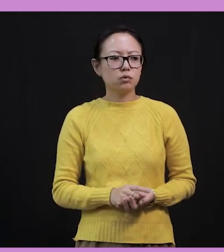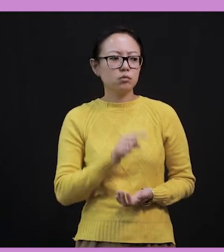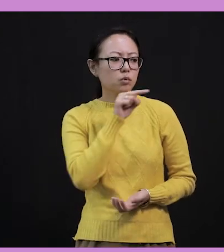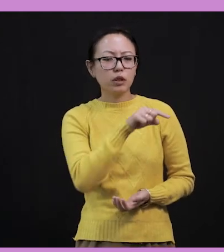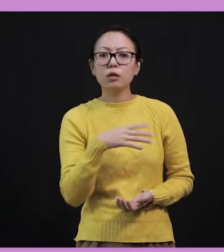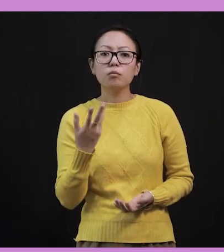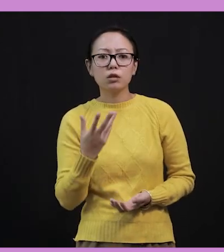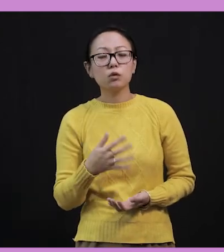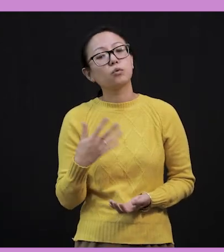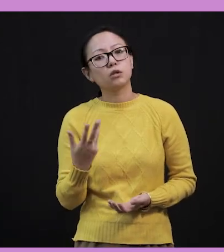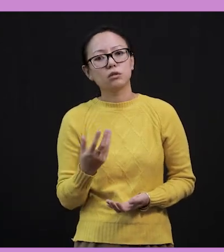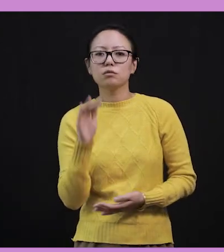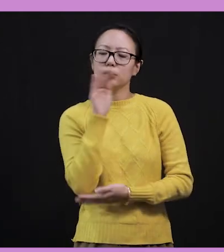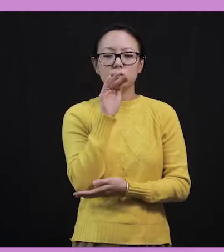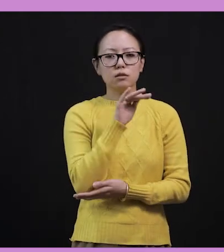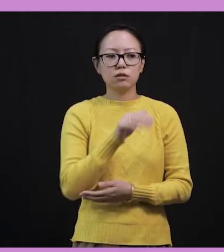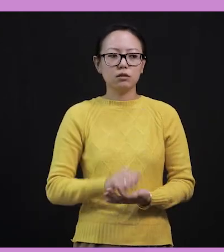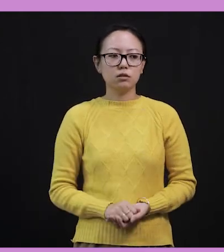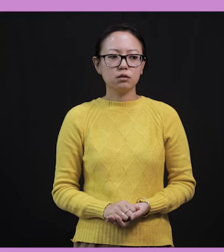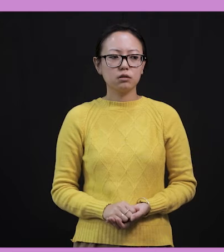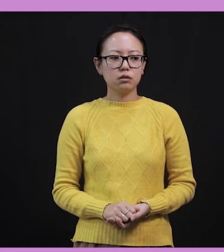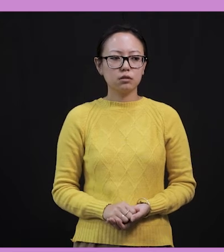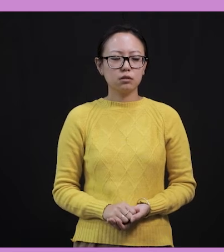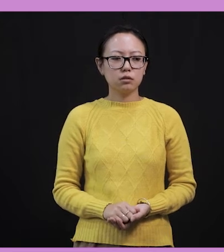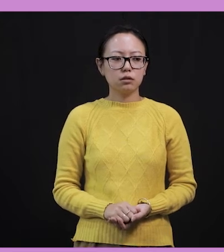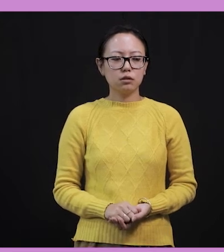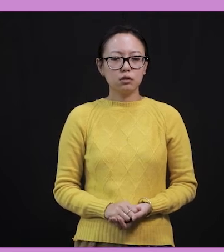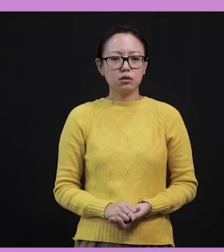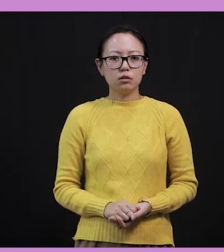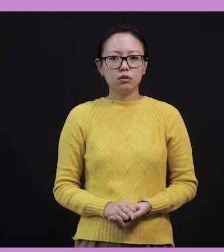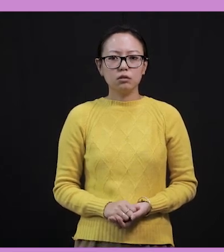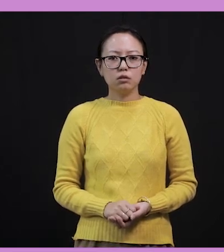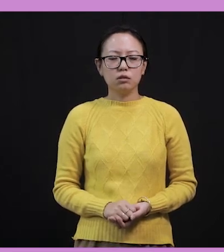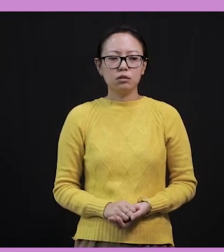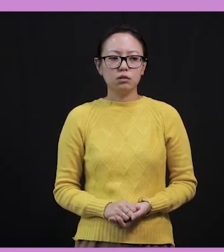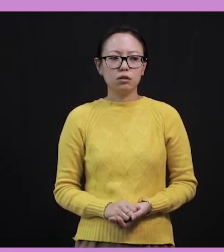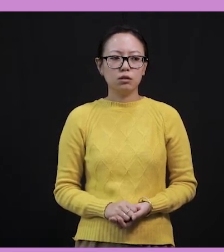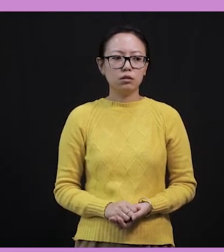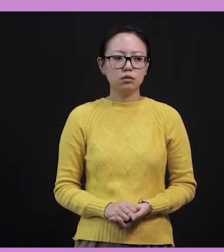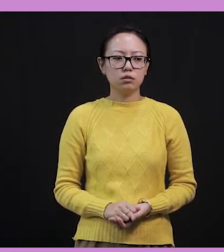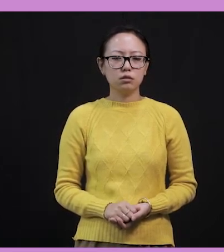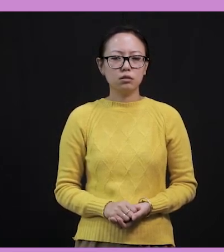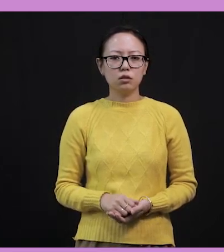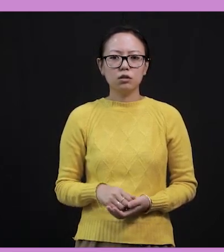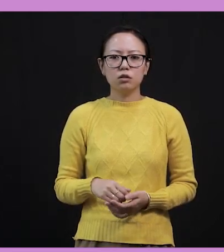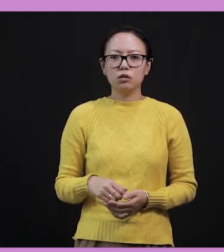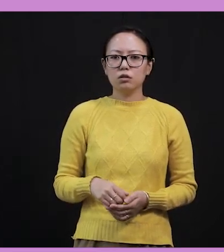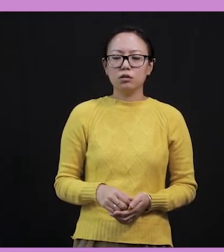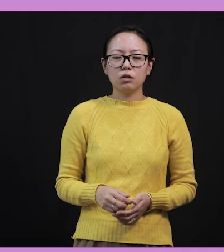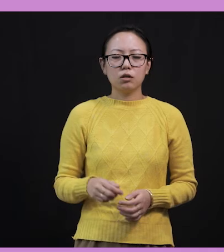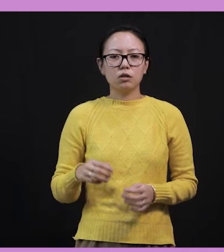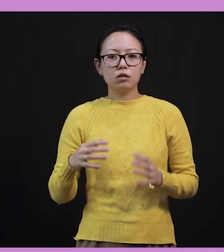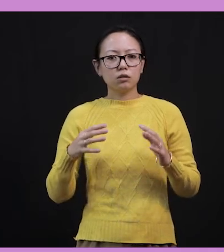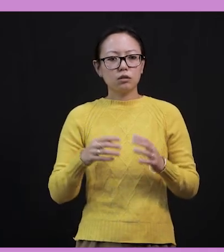snake. Find the word that refers to the snake's movements in the grass. So remember, I